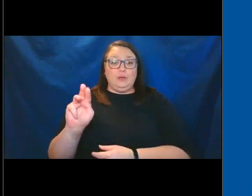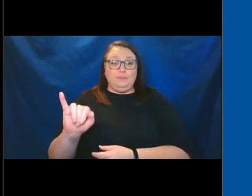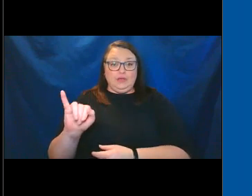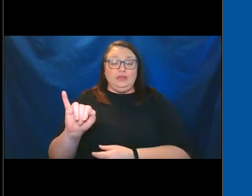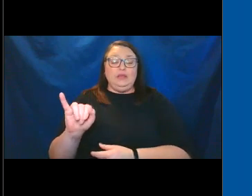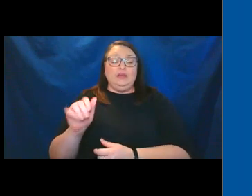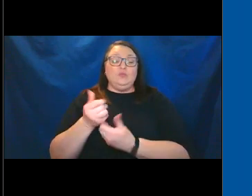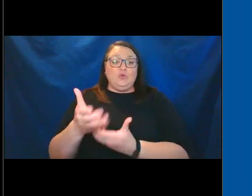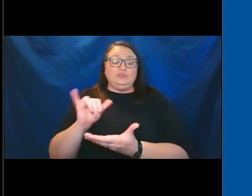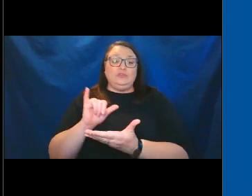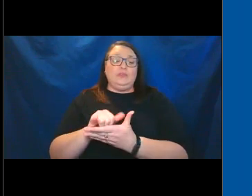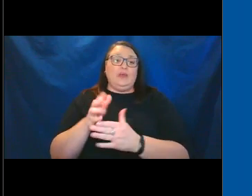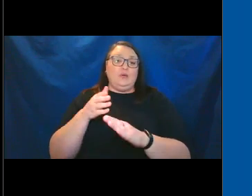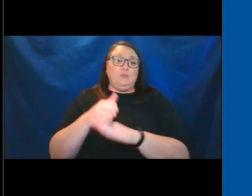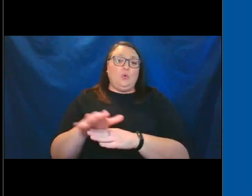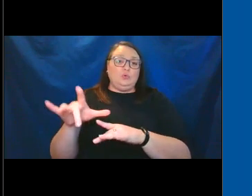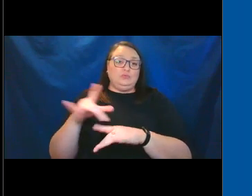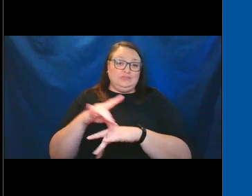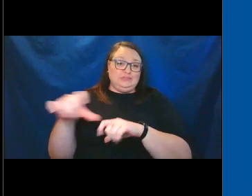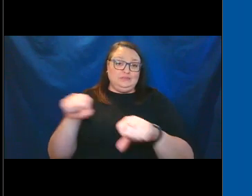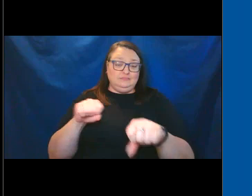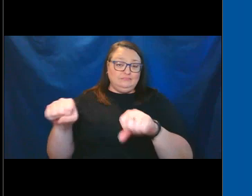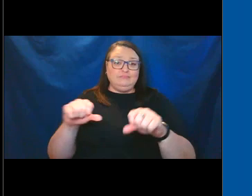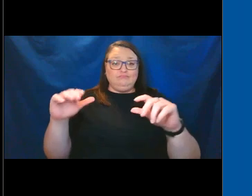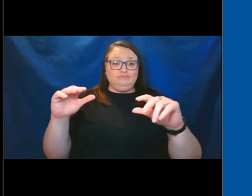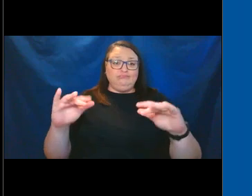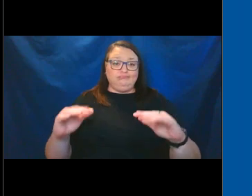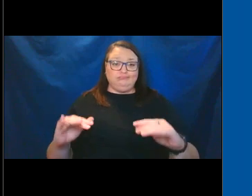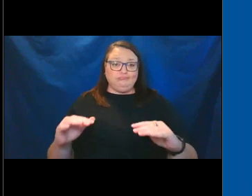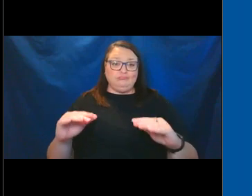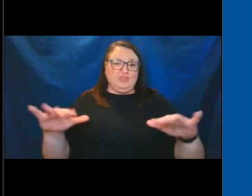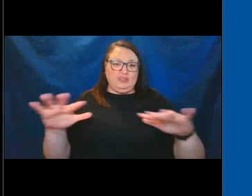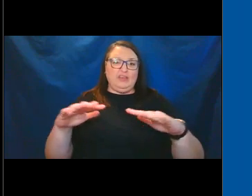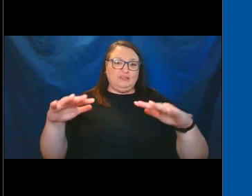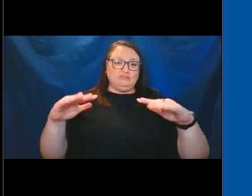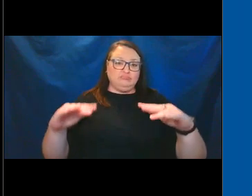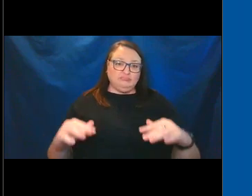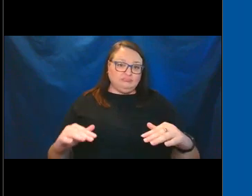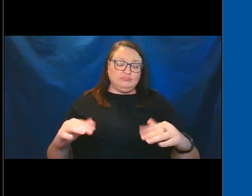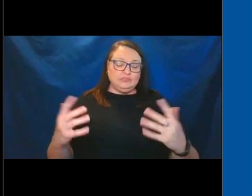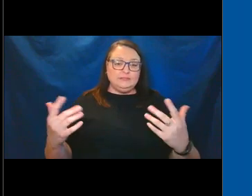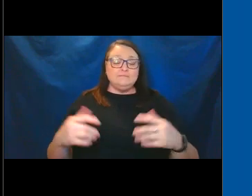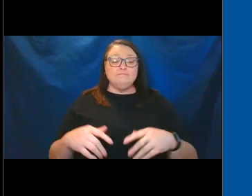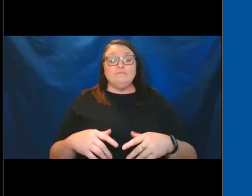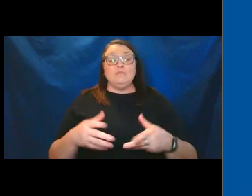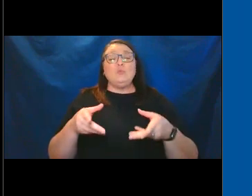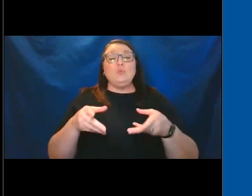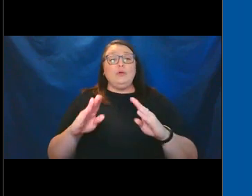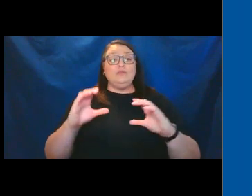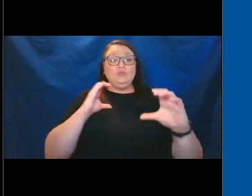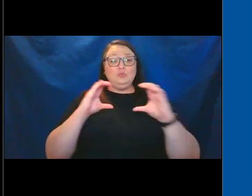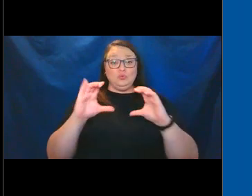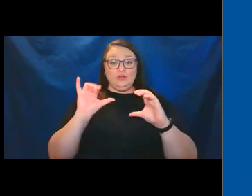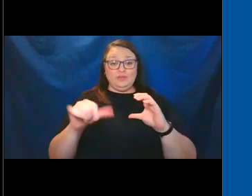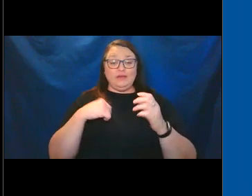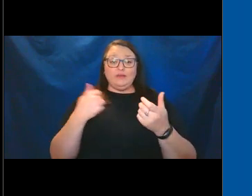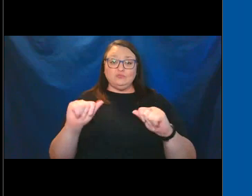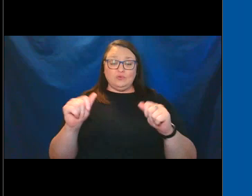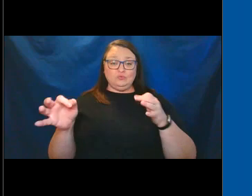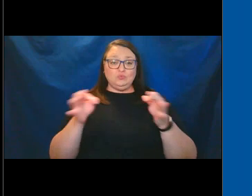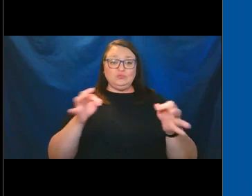post-seismic subsidence. And so as sort of an overarching way of communicating this, I try and explain to